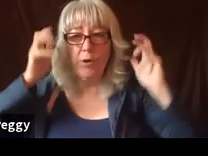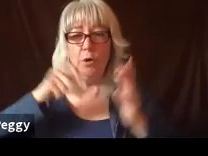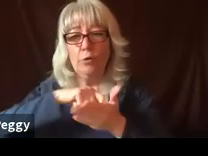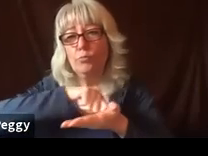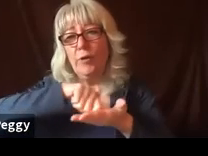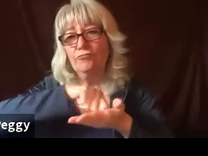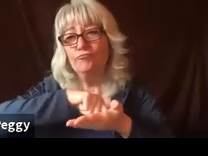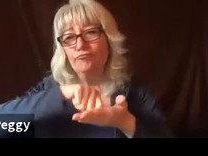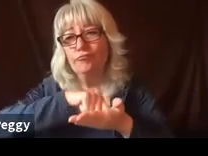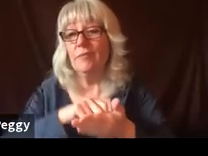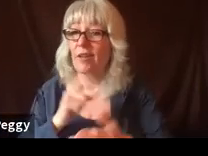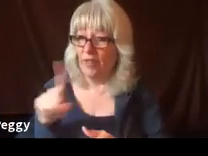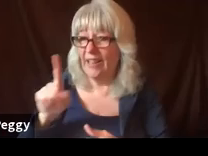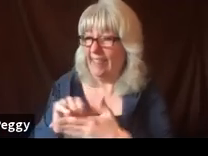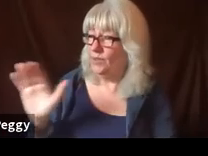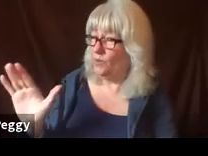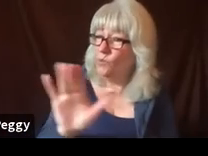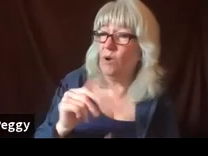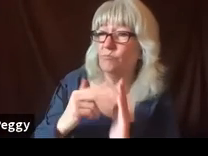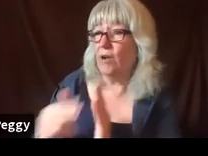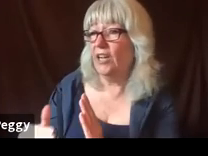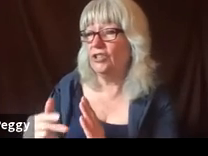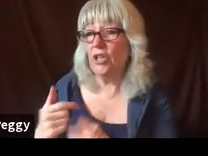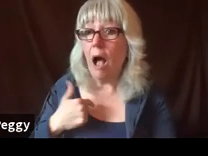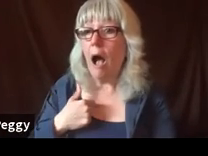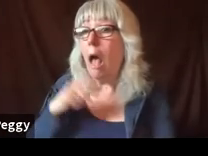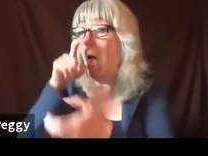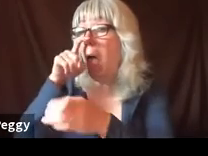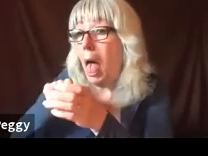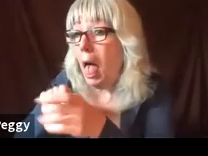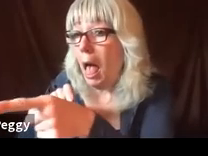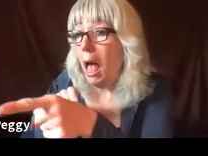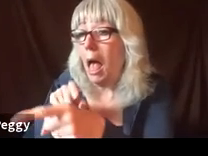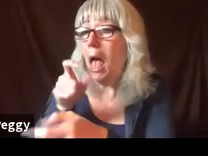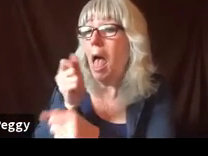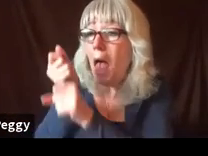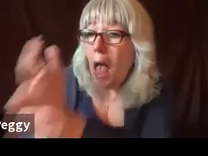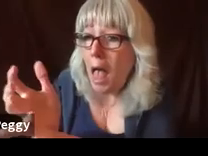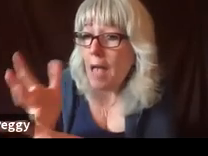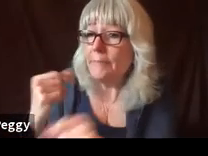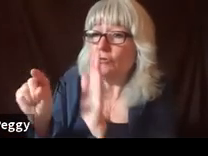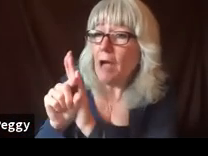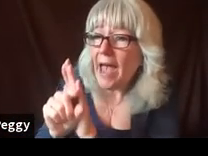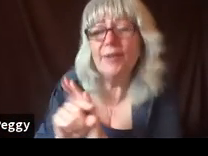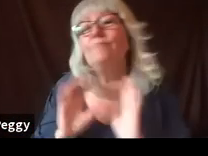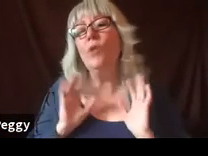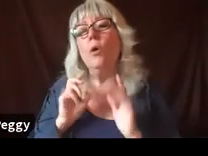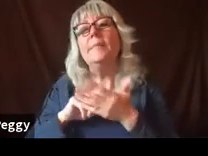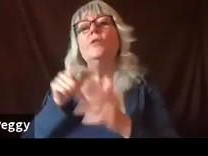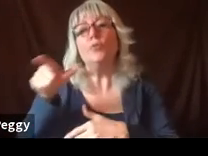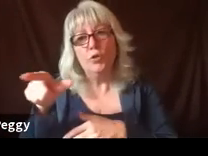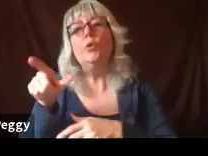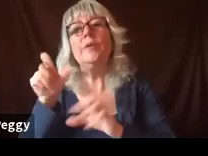can say. They're your brushes. I'm not going to come over to your house and yell at you. I'm not going to give you a grade on it. You're either going to make your